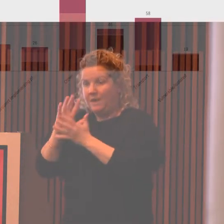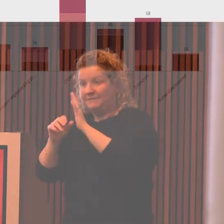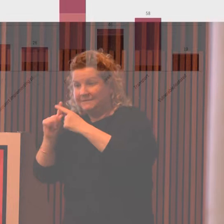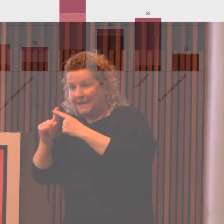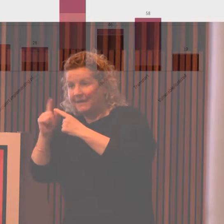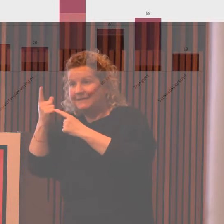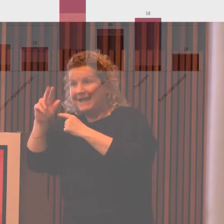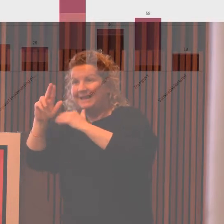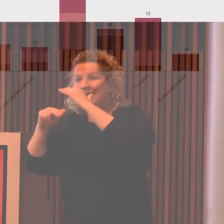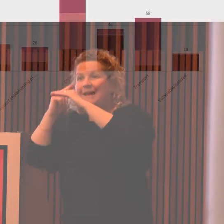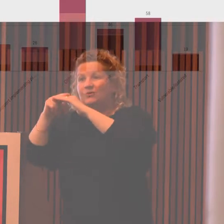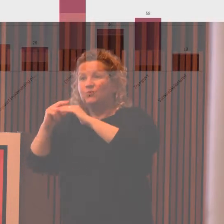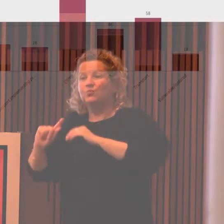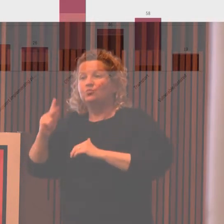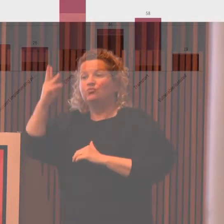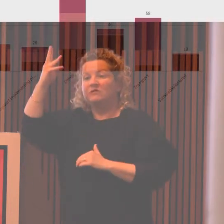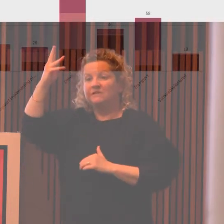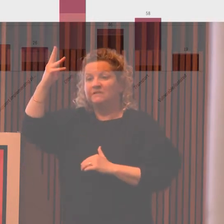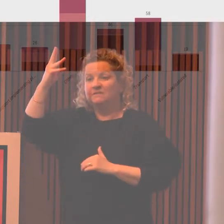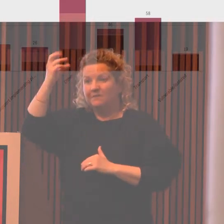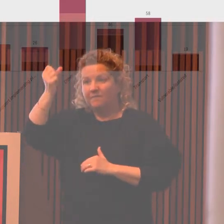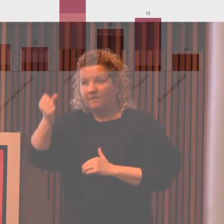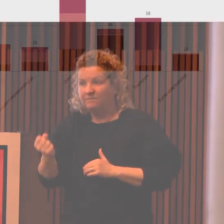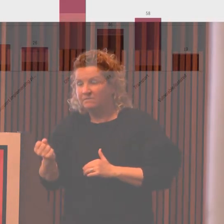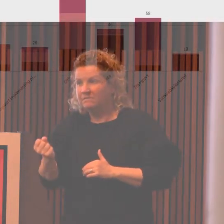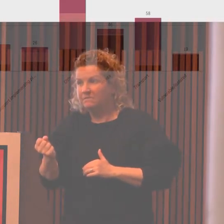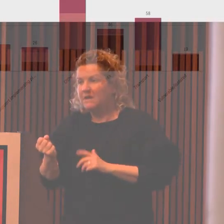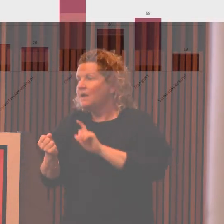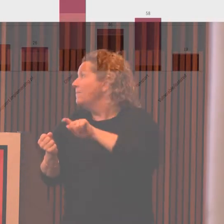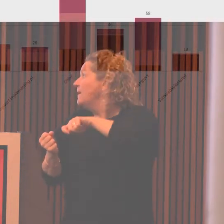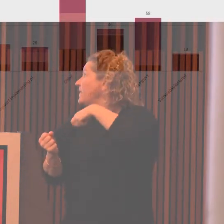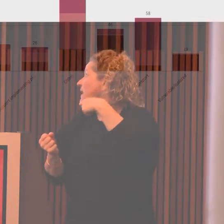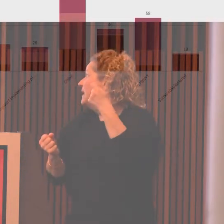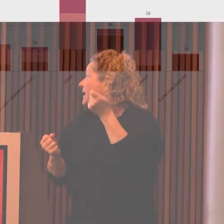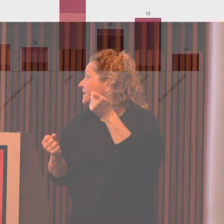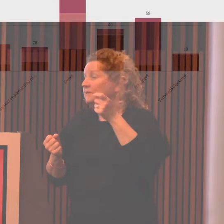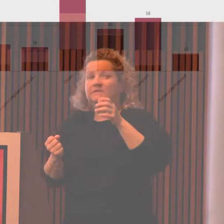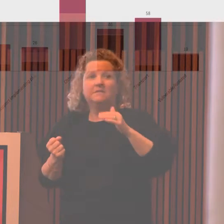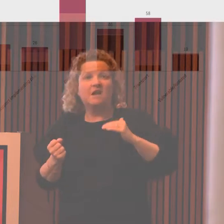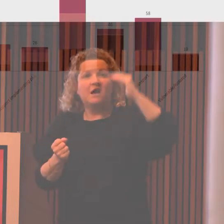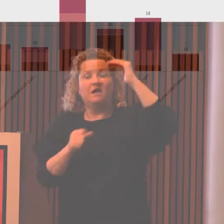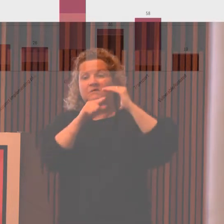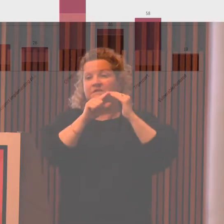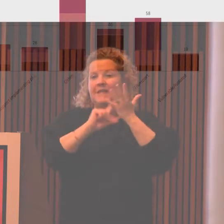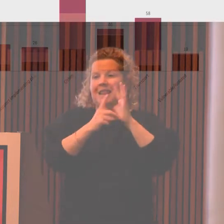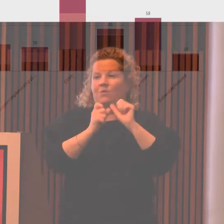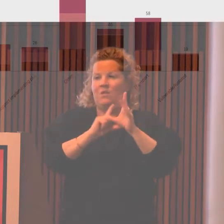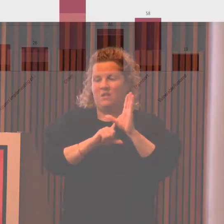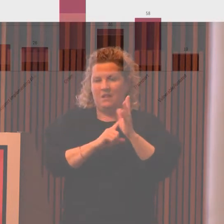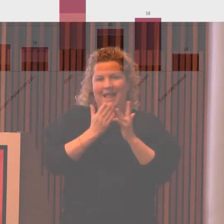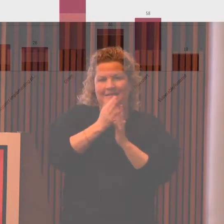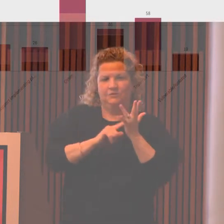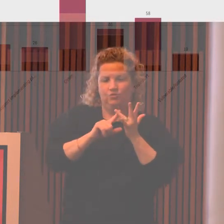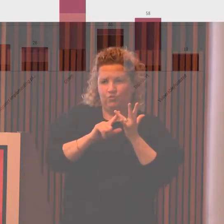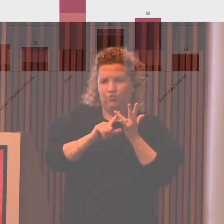national level. There are some that are obvious. That the next highest one actually over here is legal/access to justice. That has